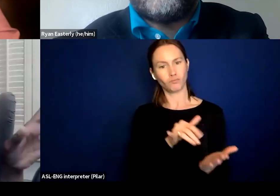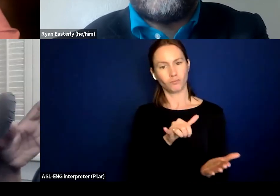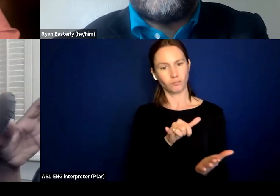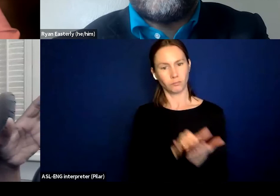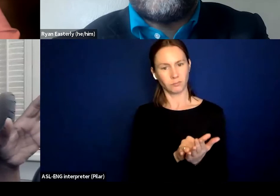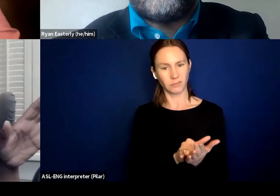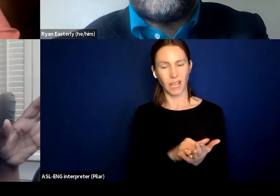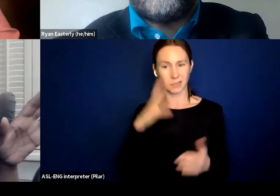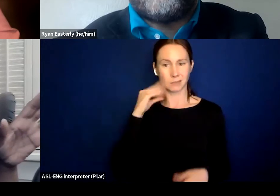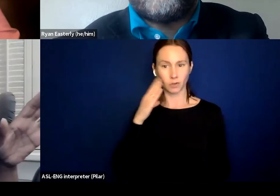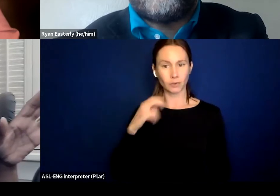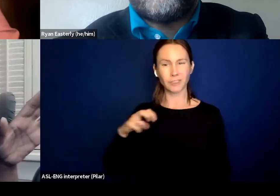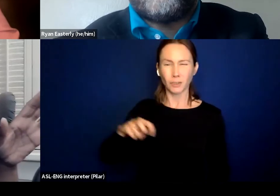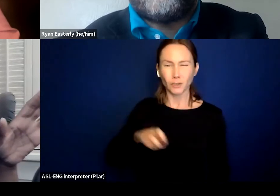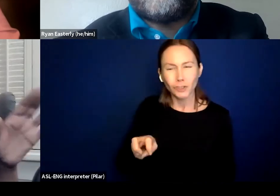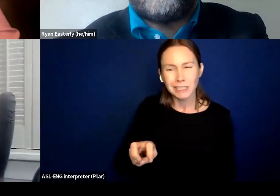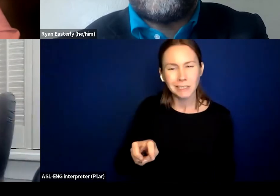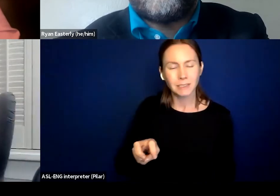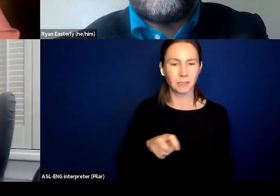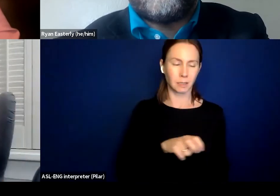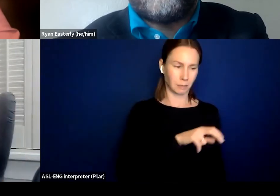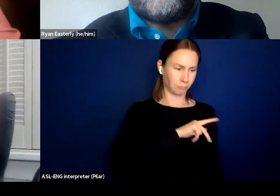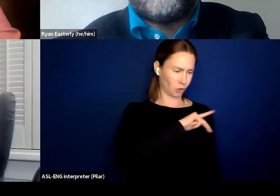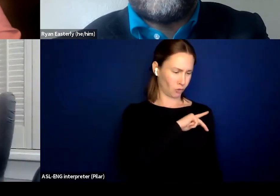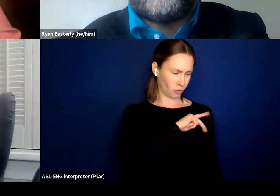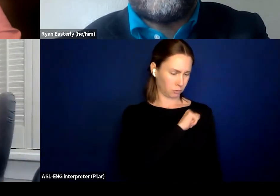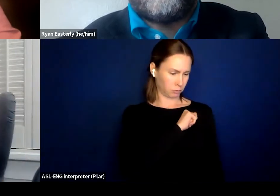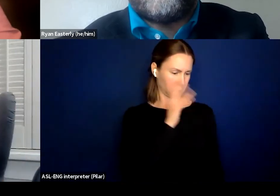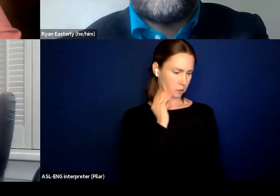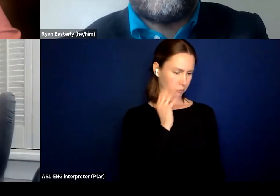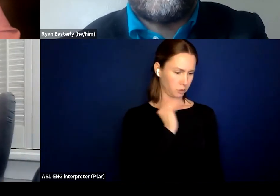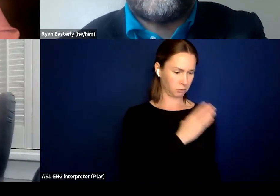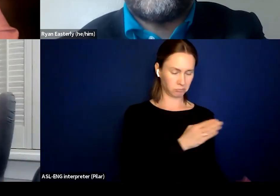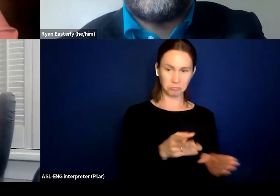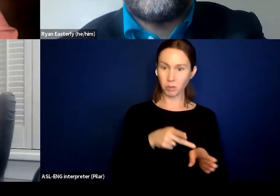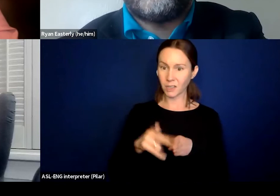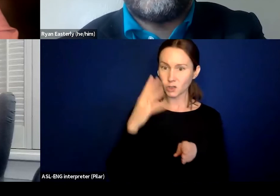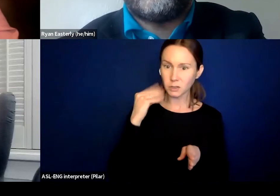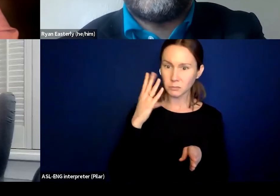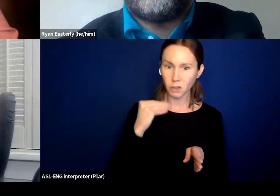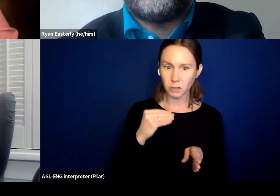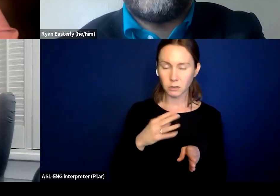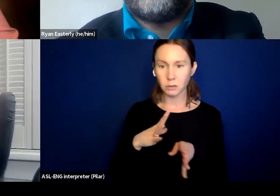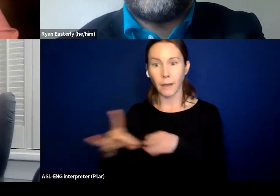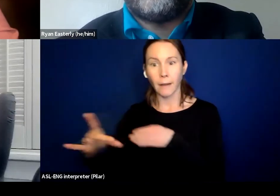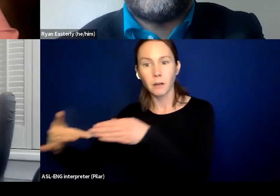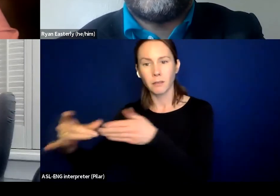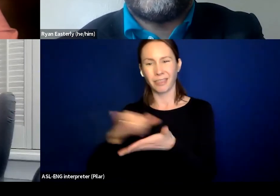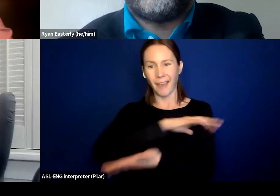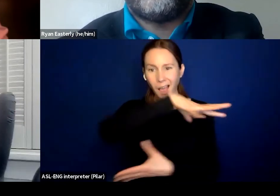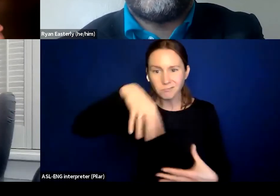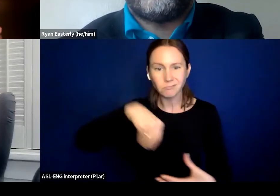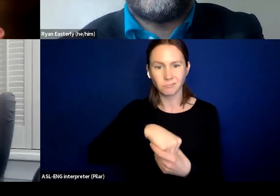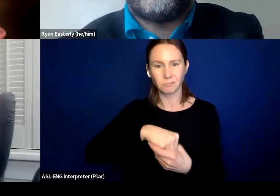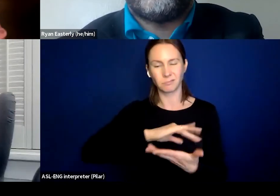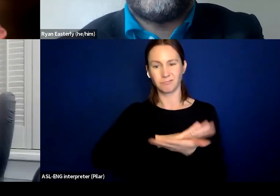to public, so that all of that experience and reflection is integrated and becomes kind of a